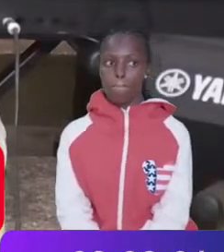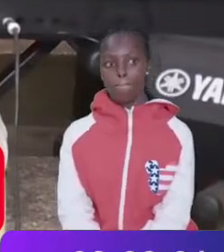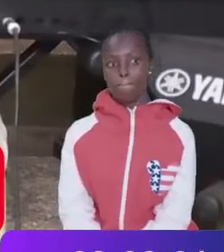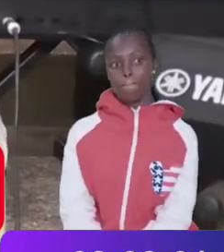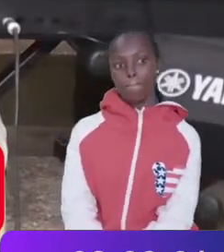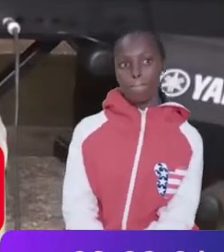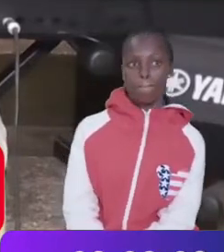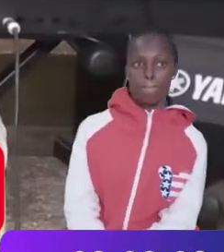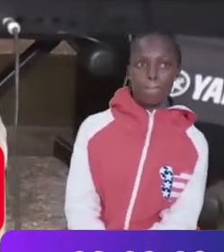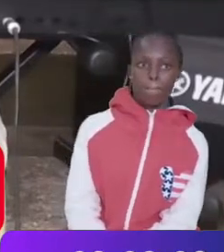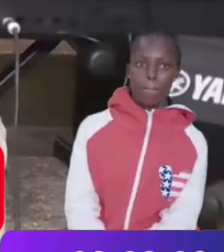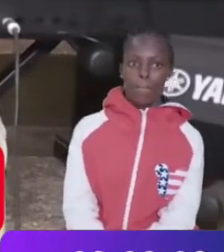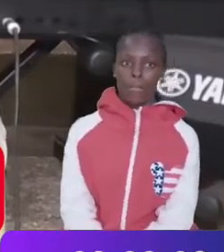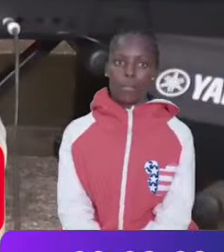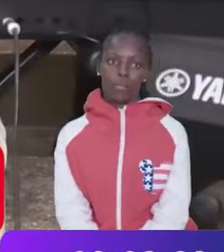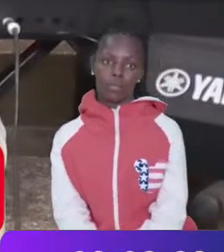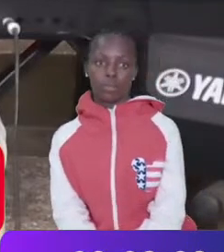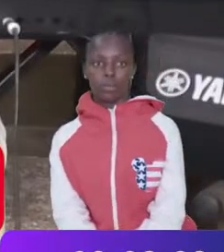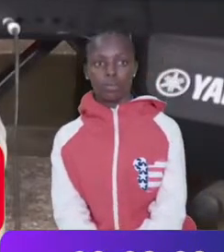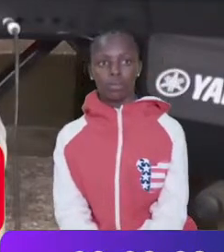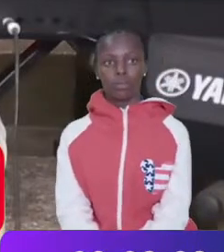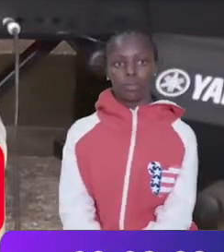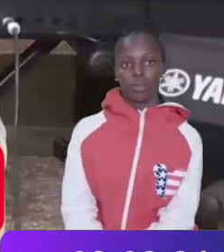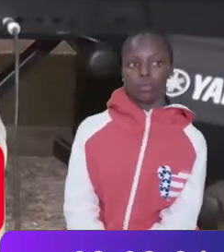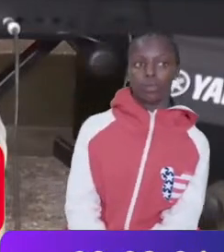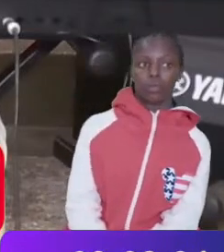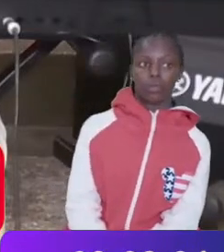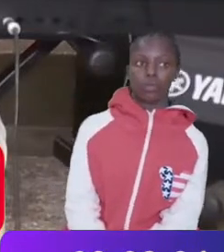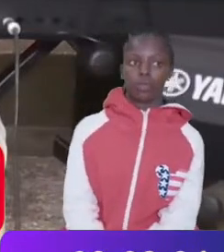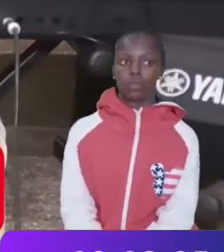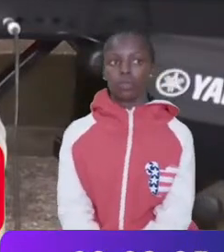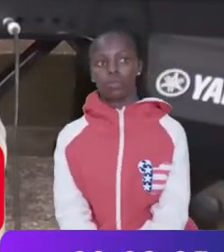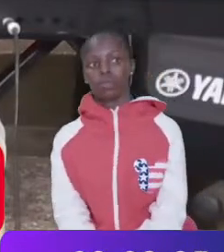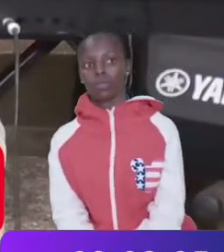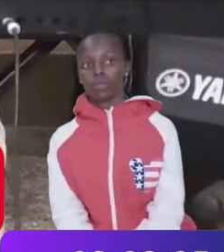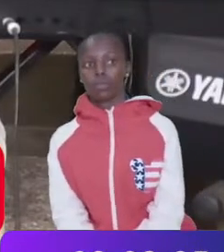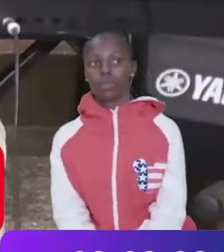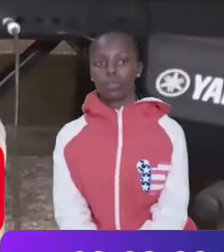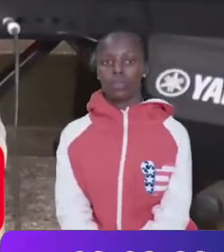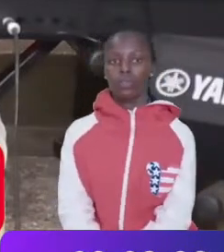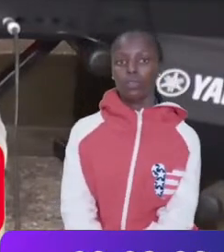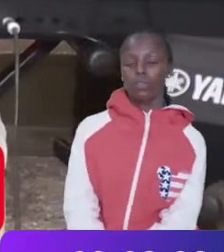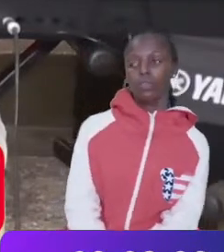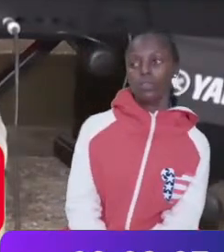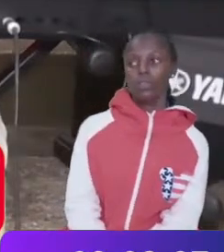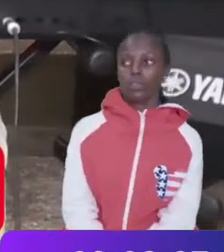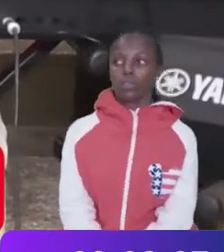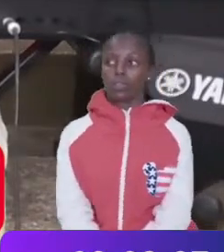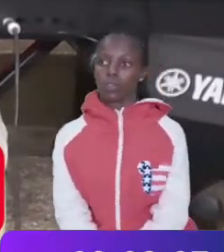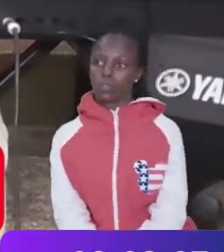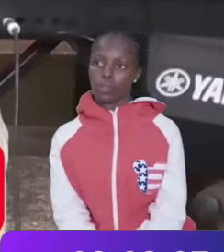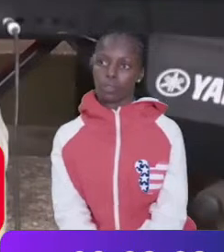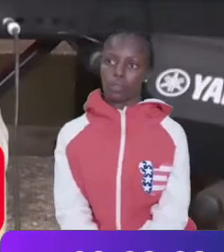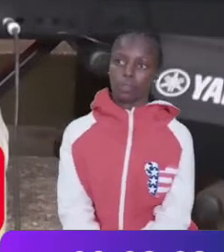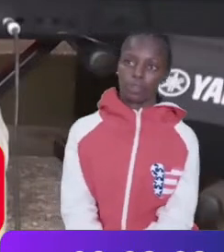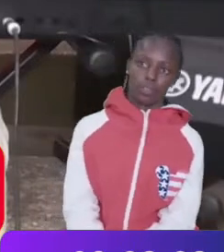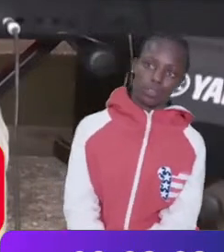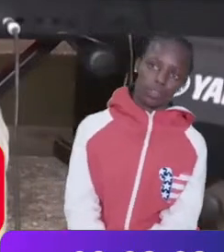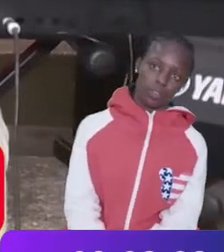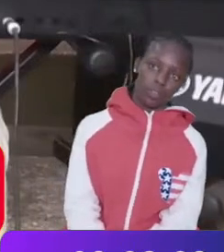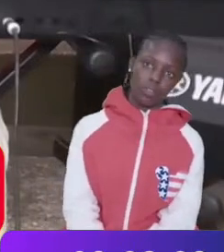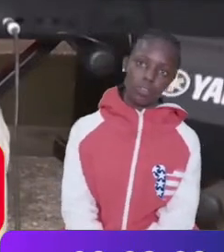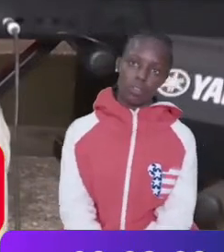faithfulness. Thank you because of your mercy. Oh, thank you, Jesus. Thank you, Jesus. We